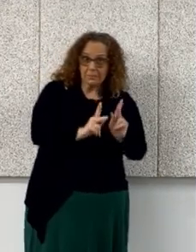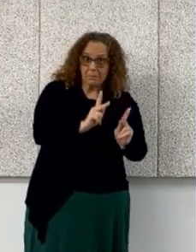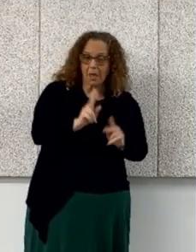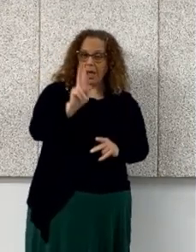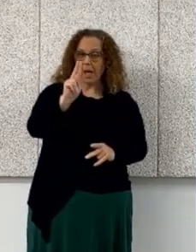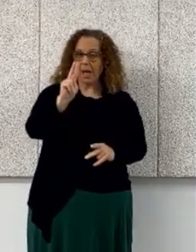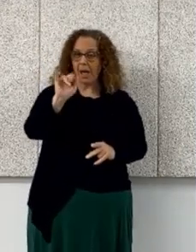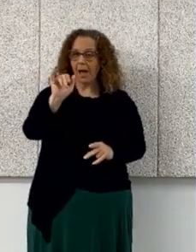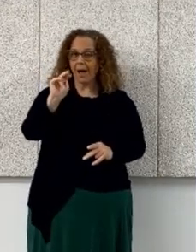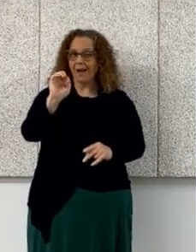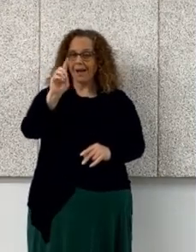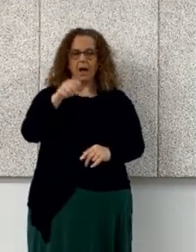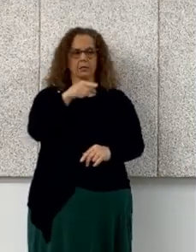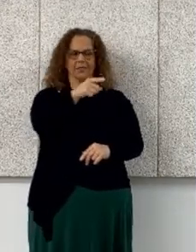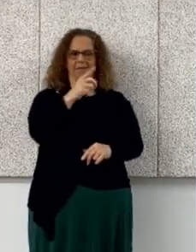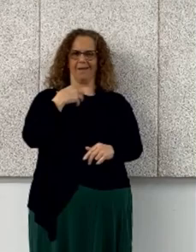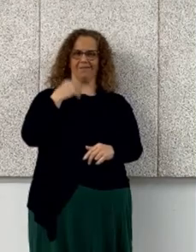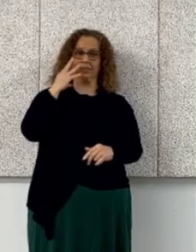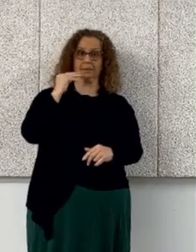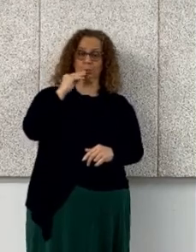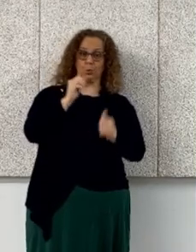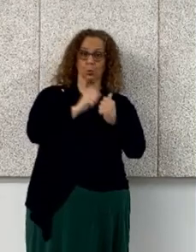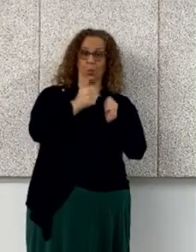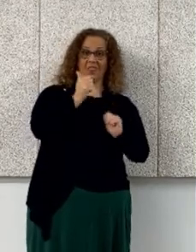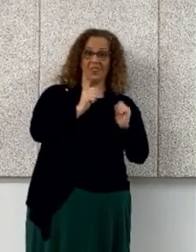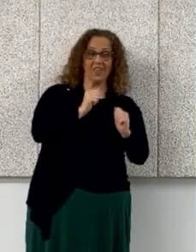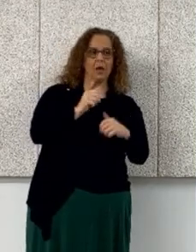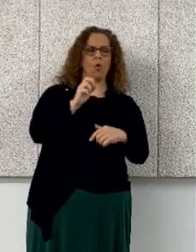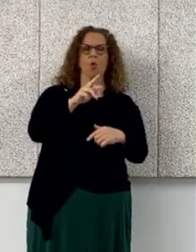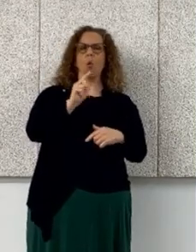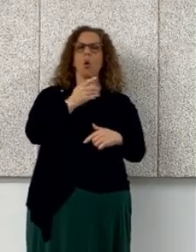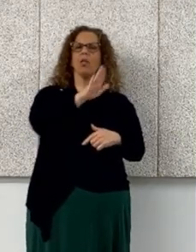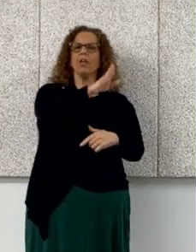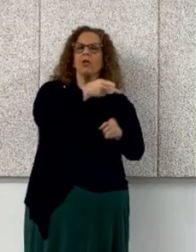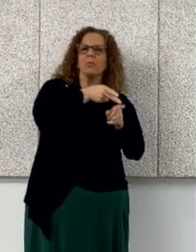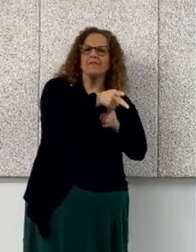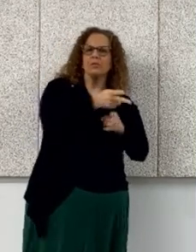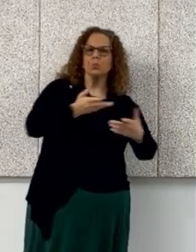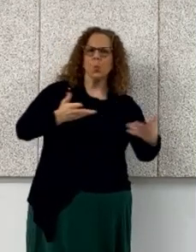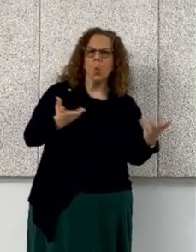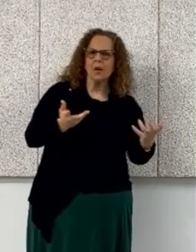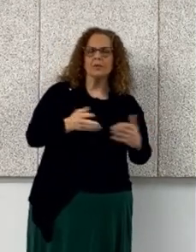some basis in the theater? How many of these people are coming from other places?